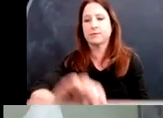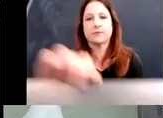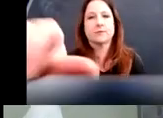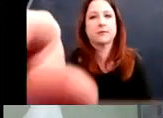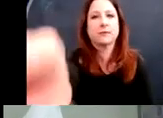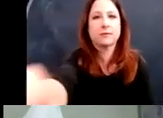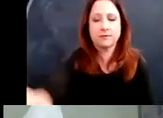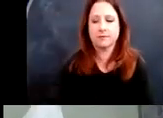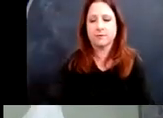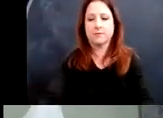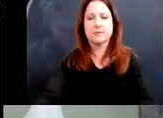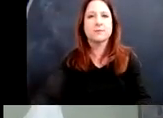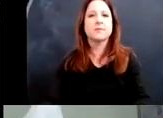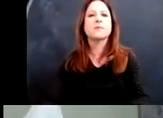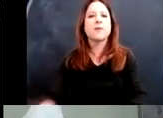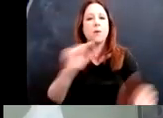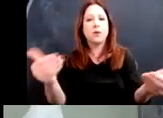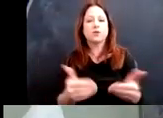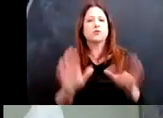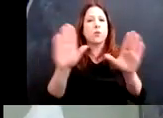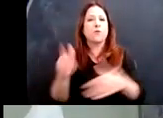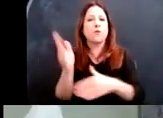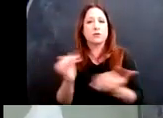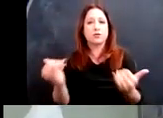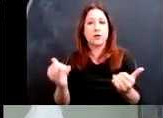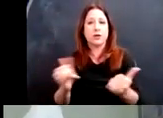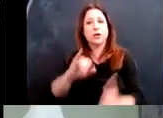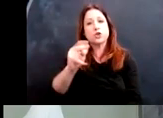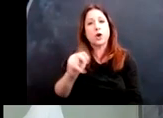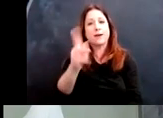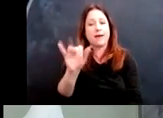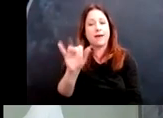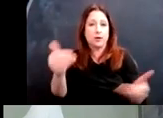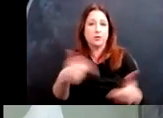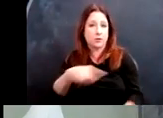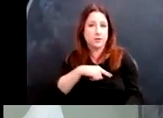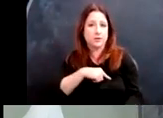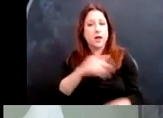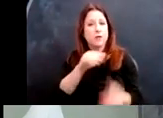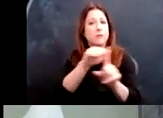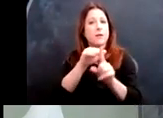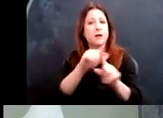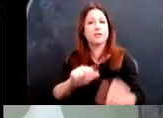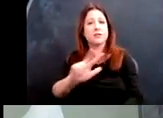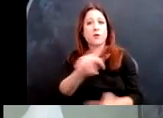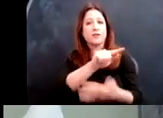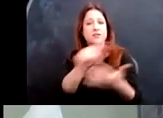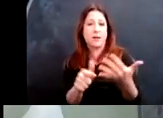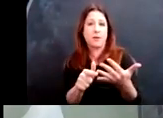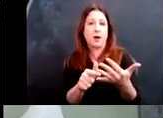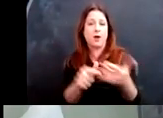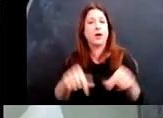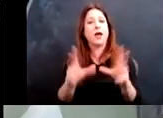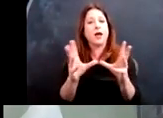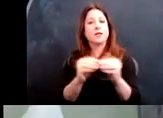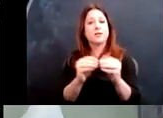introducing our wonderful presenters today. And just to remind us, this is now our 4th seminar in our series funded by NIDA